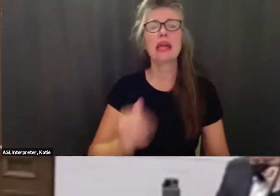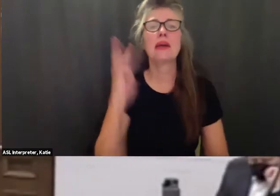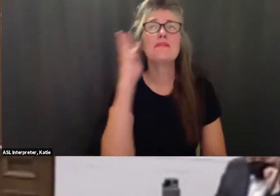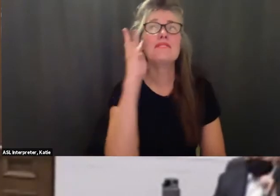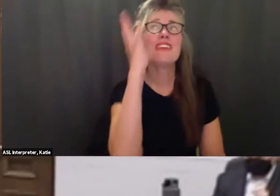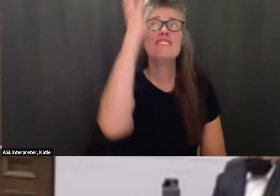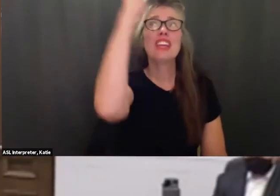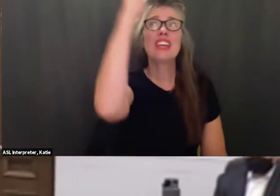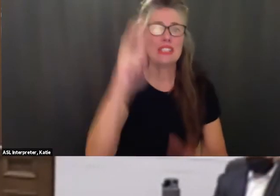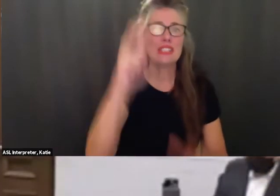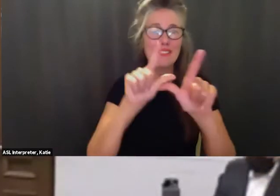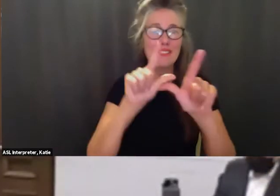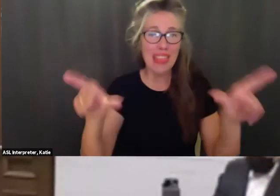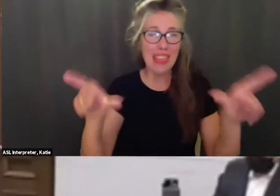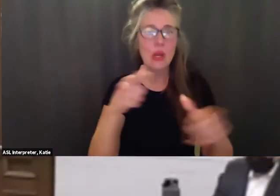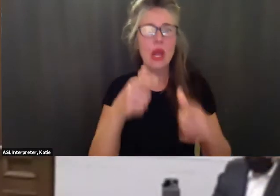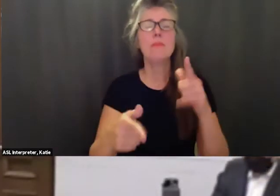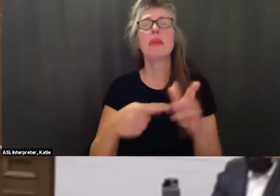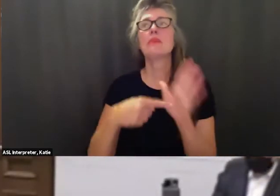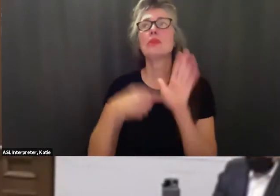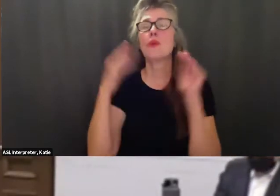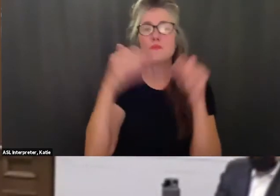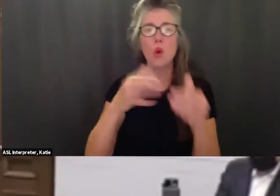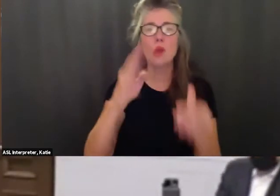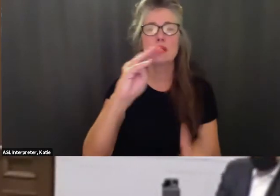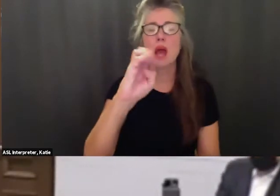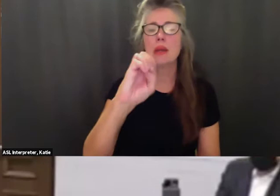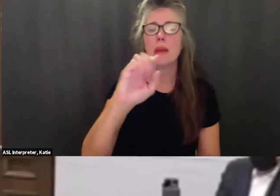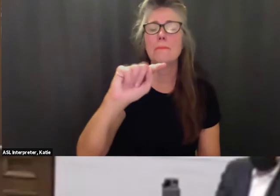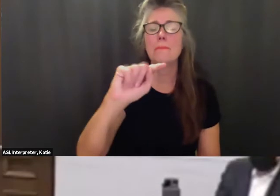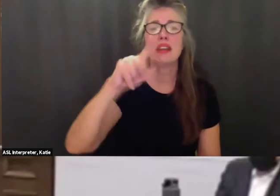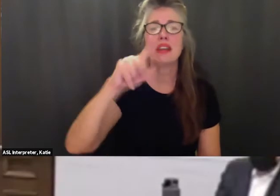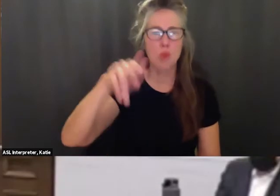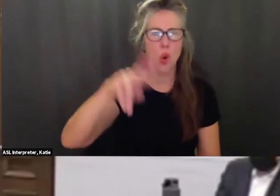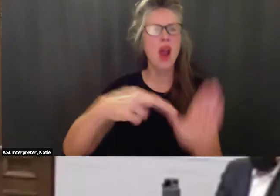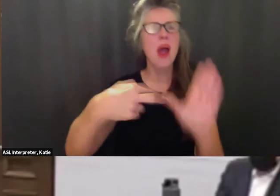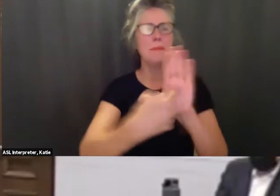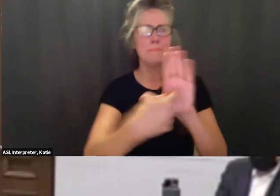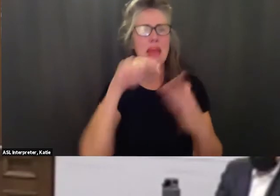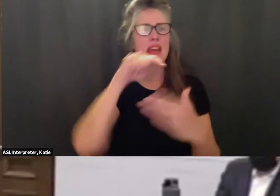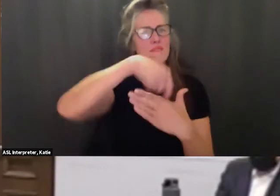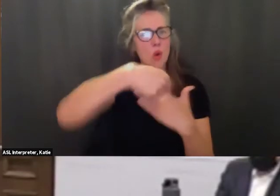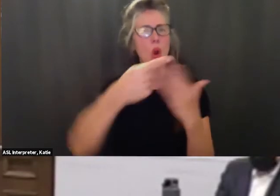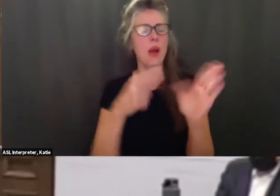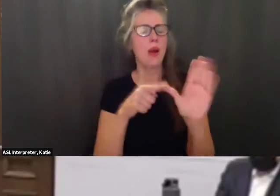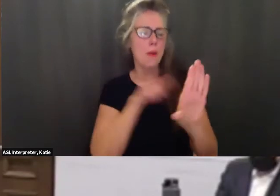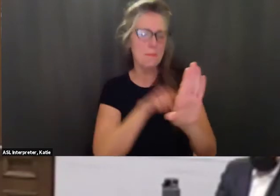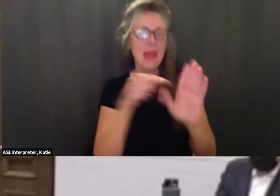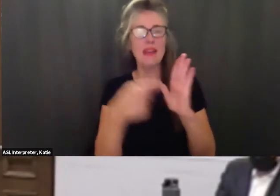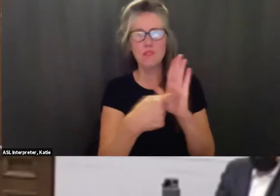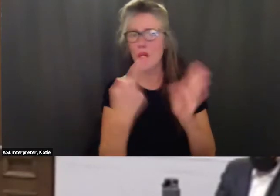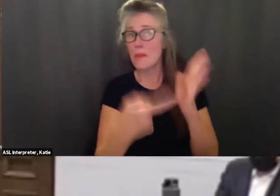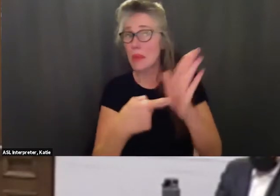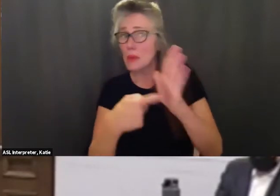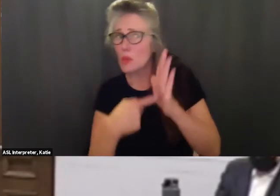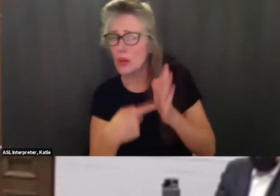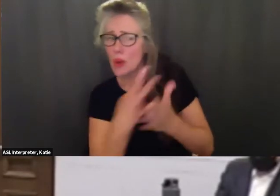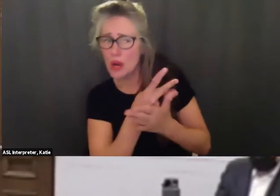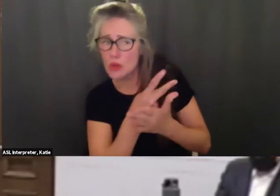on metaphors and only metaphors, then that's maybe a week or 2 weeks, and you want to see